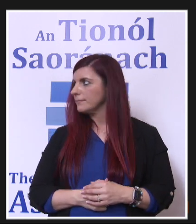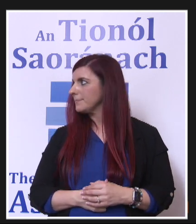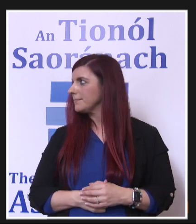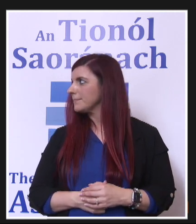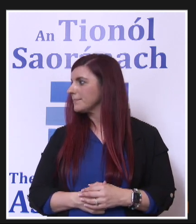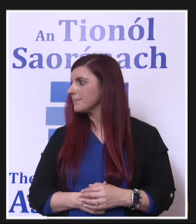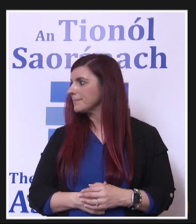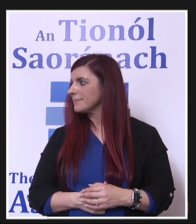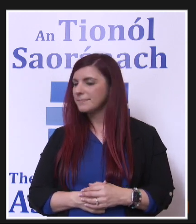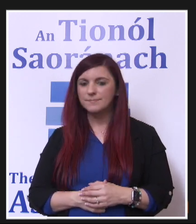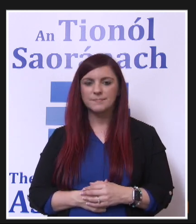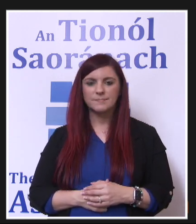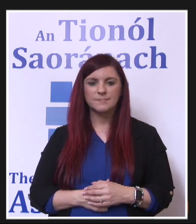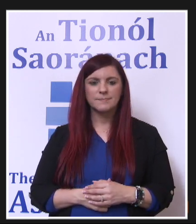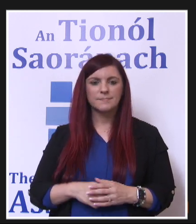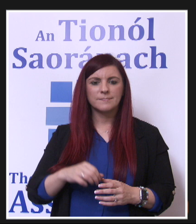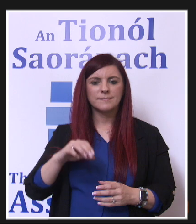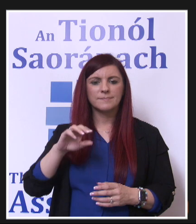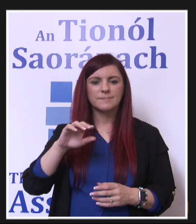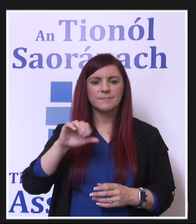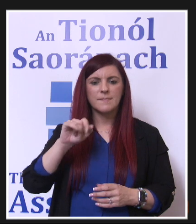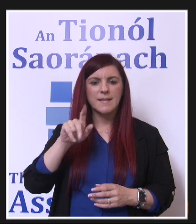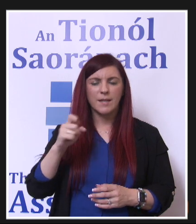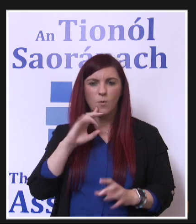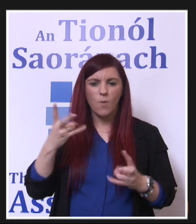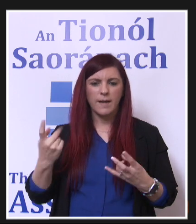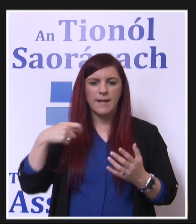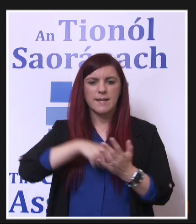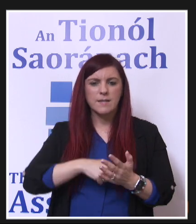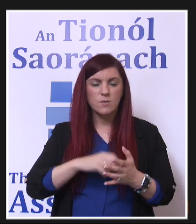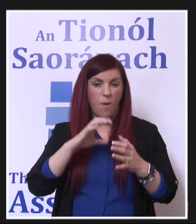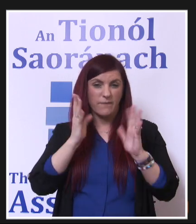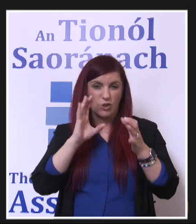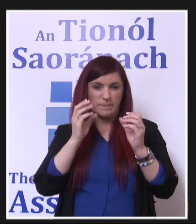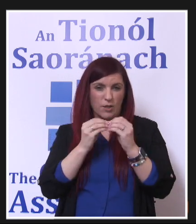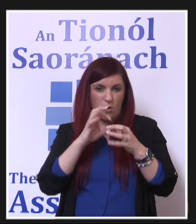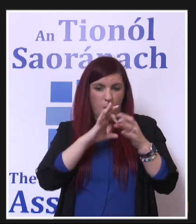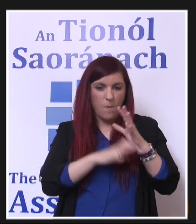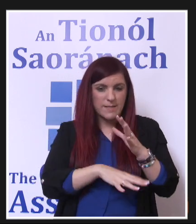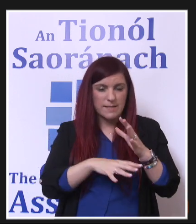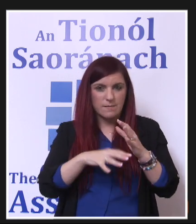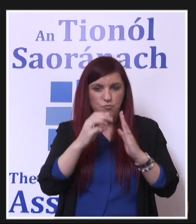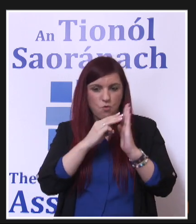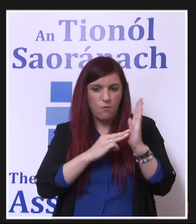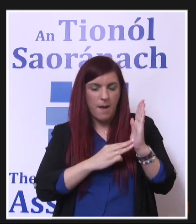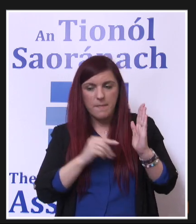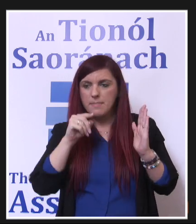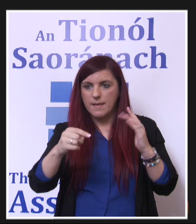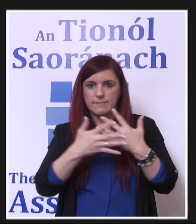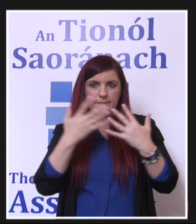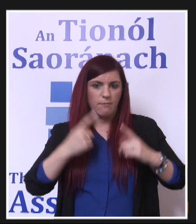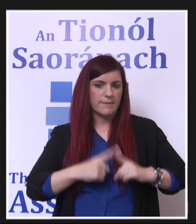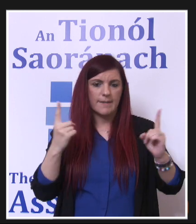Just throw a few quickies in. Homelessness I've mentioned. That is a very different,